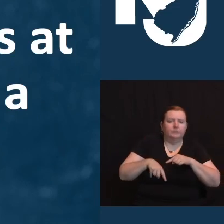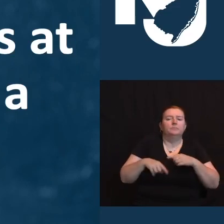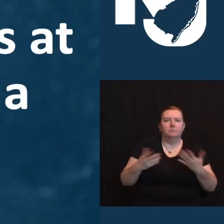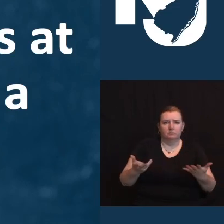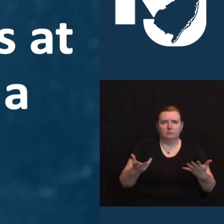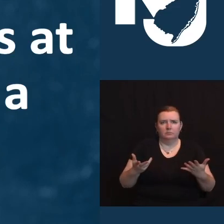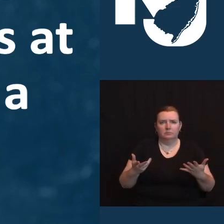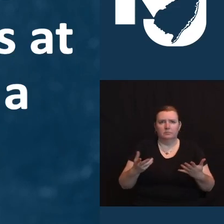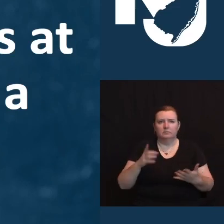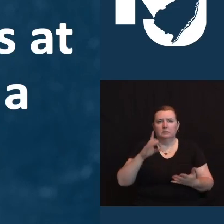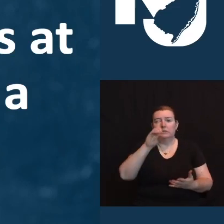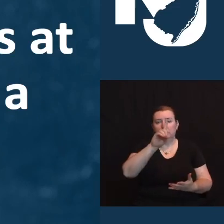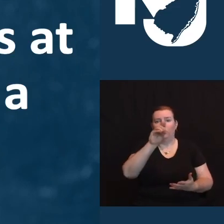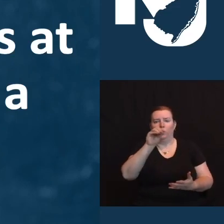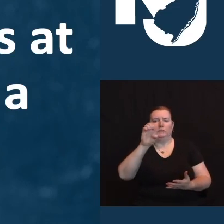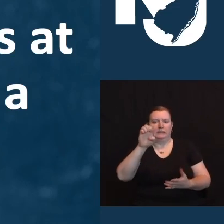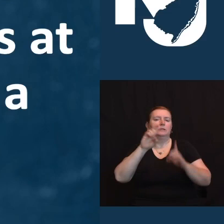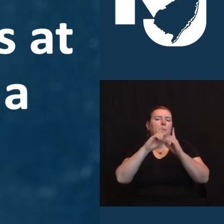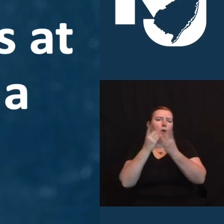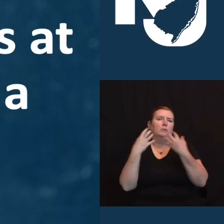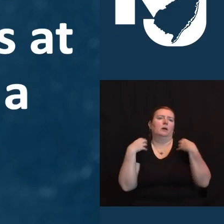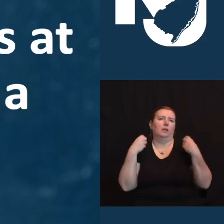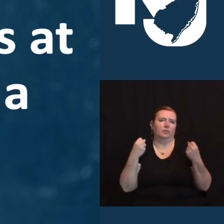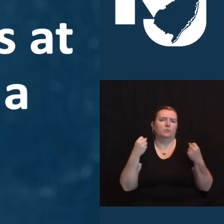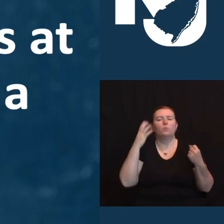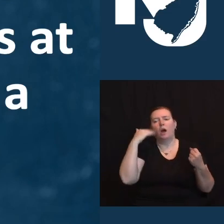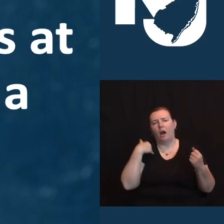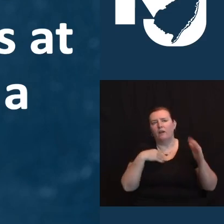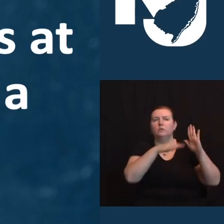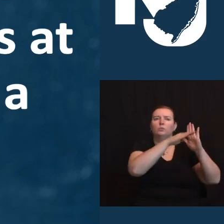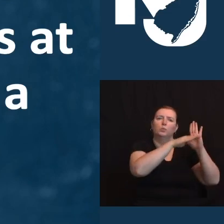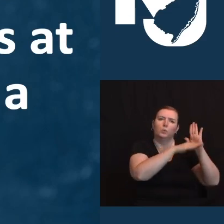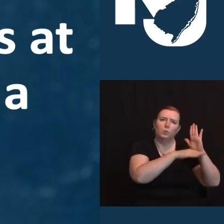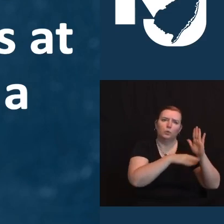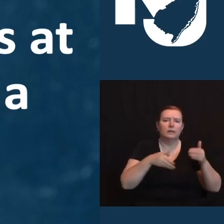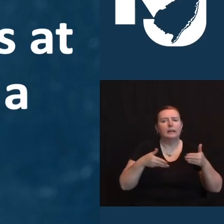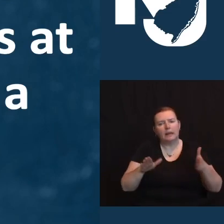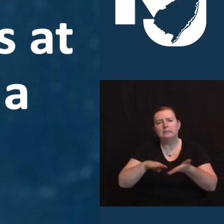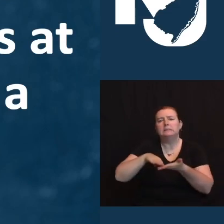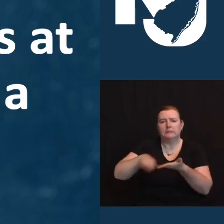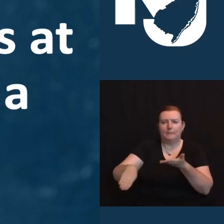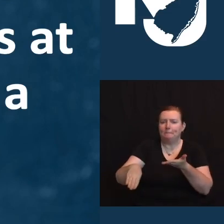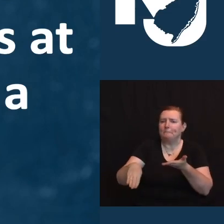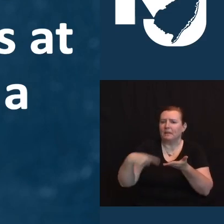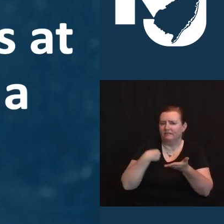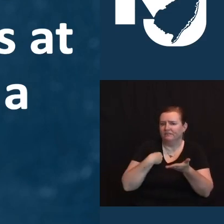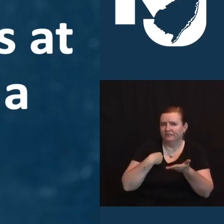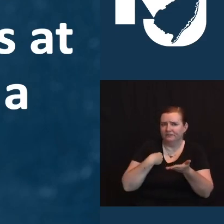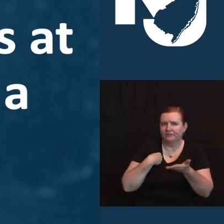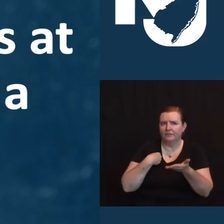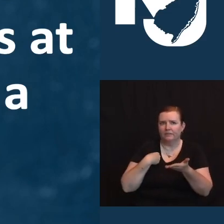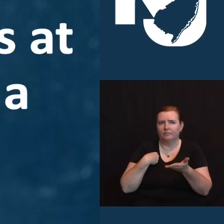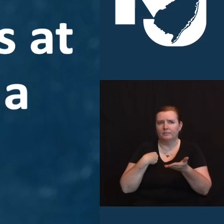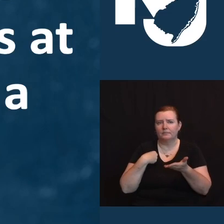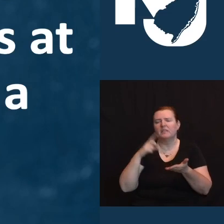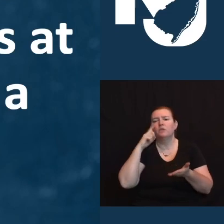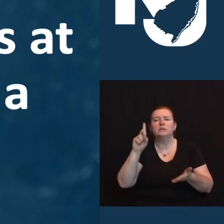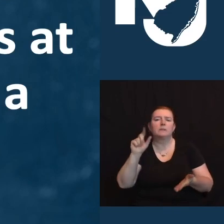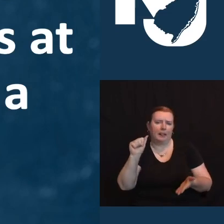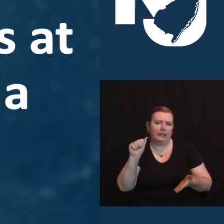also include several exceptions to the standard, including an exception for certain students with disabilities. This tightens